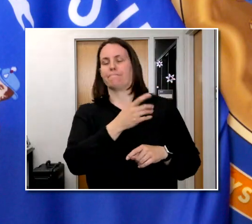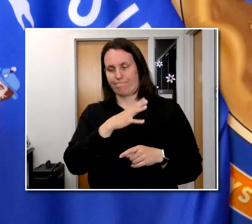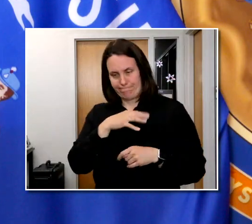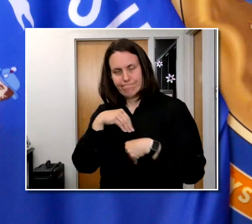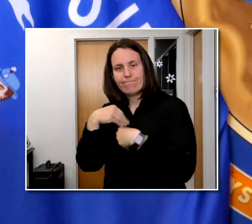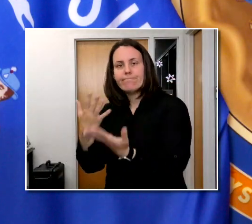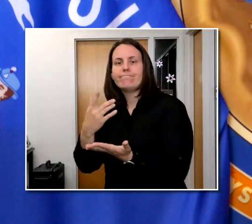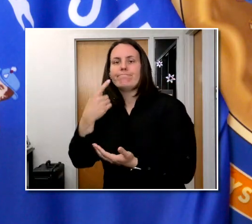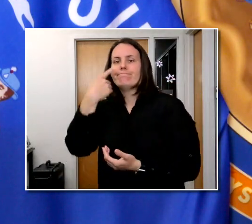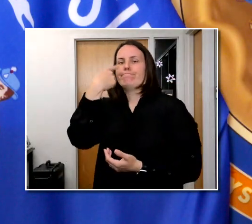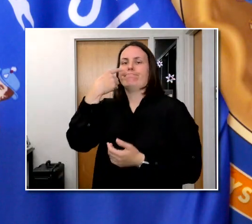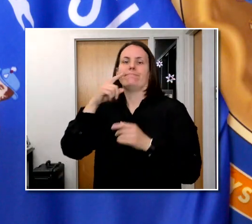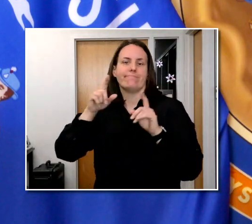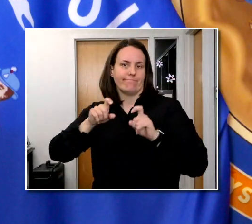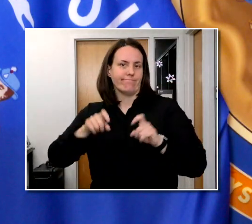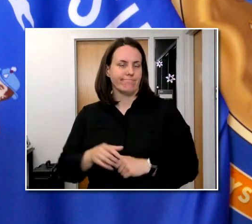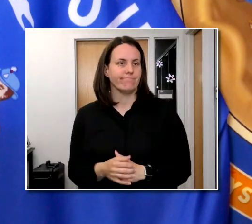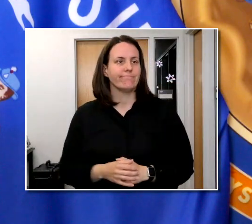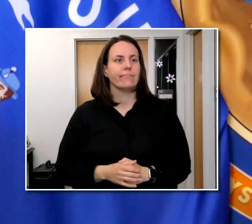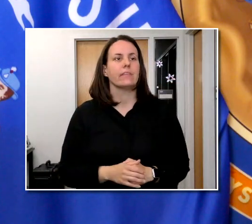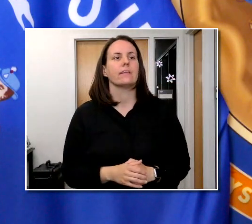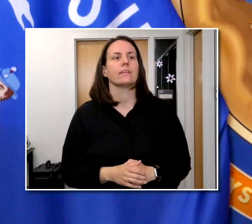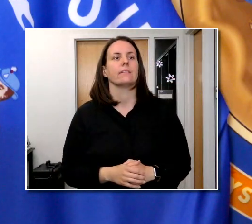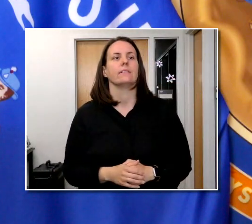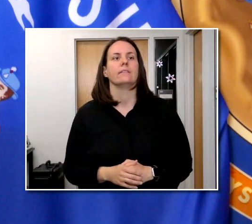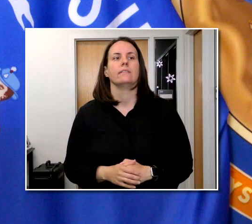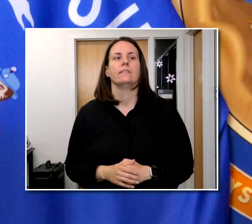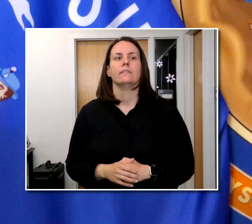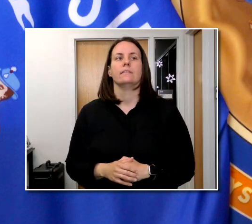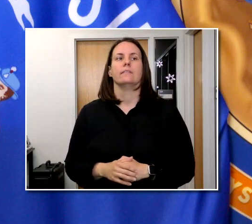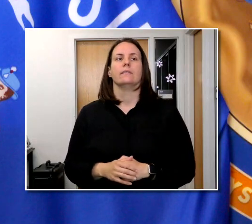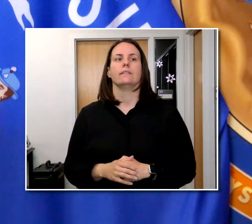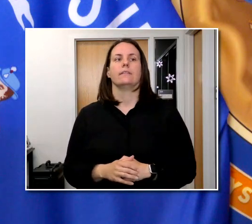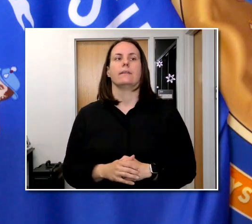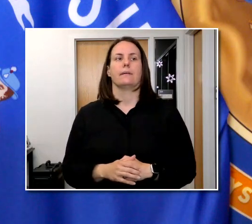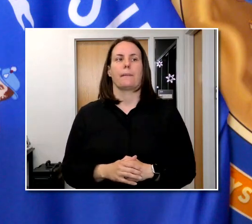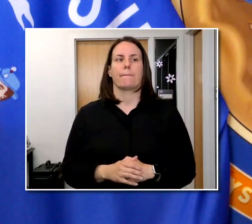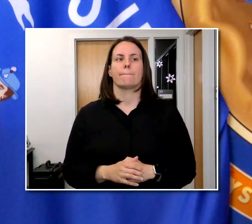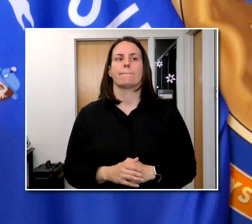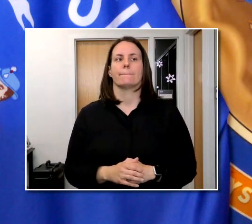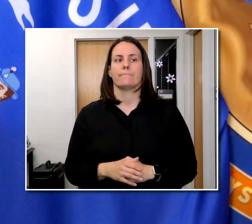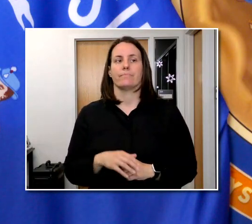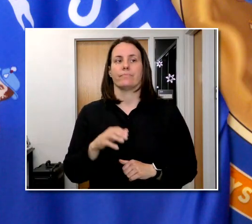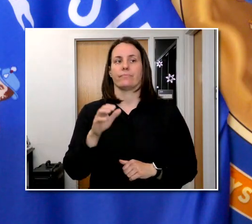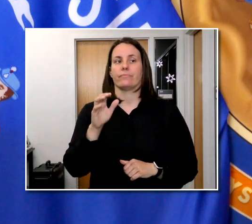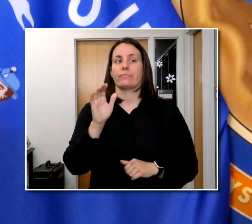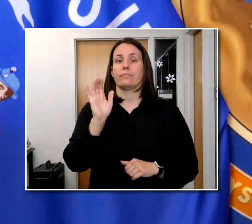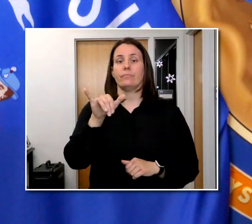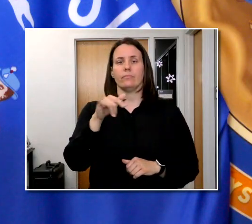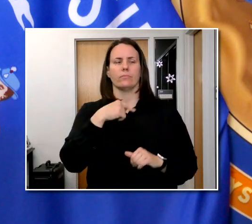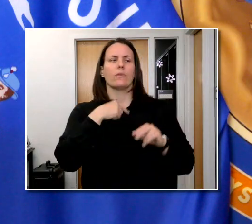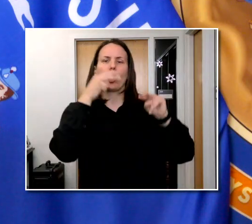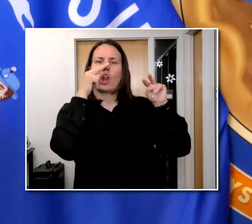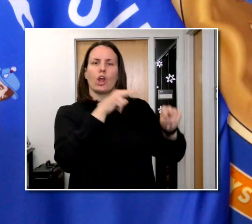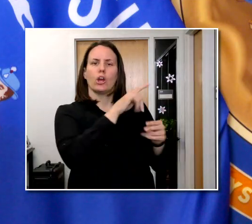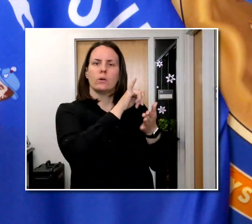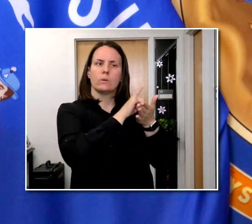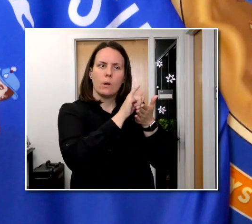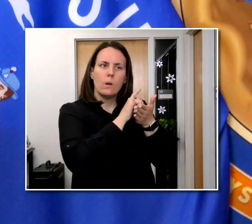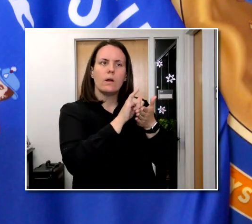got early on from New York and Maryland and Washington estimated that we could process